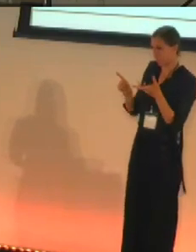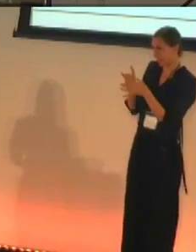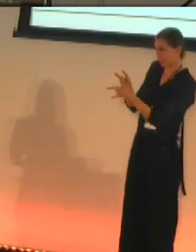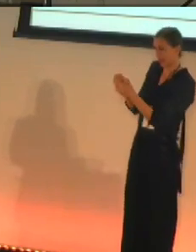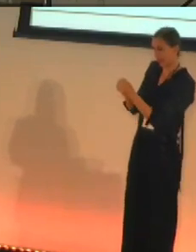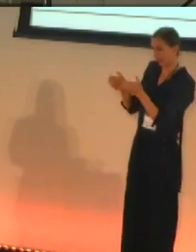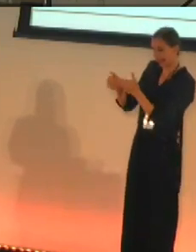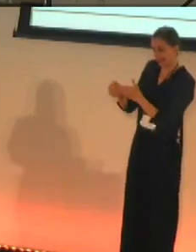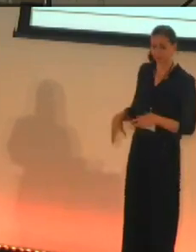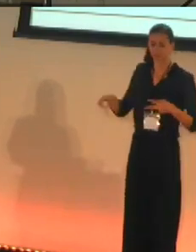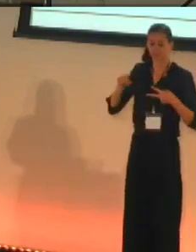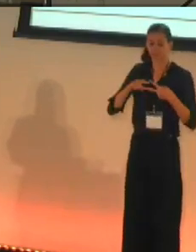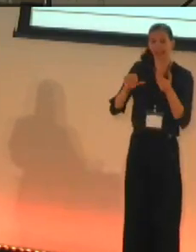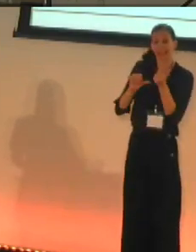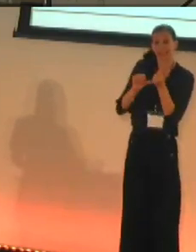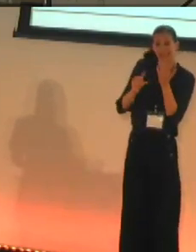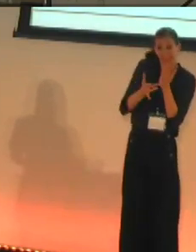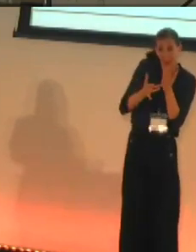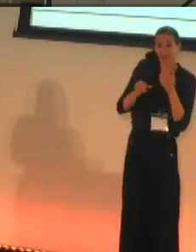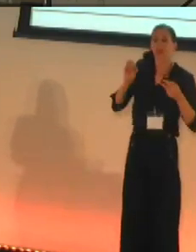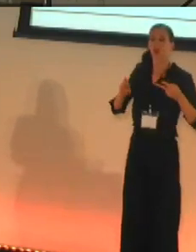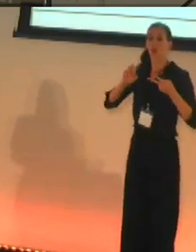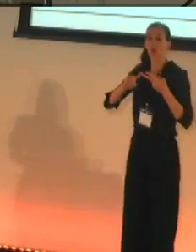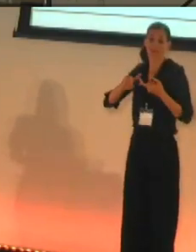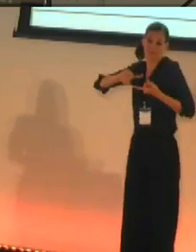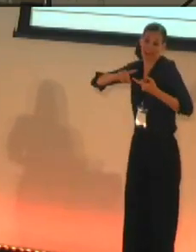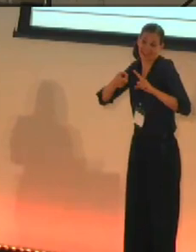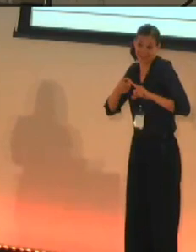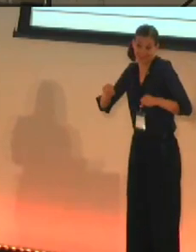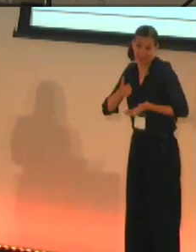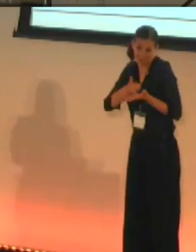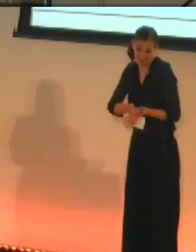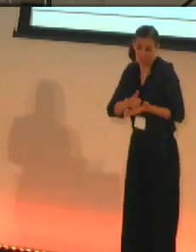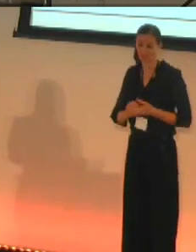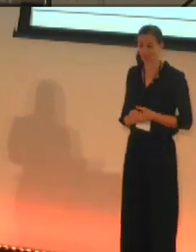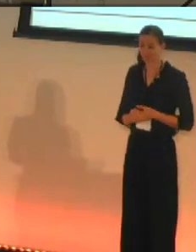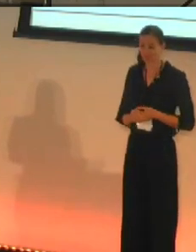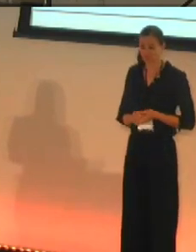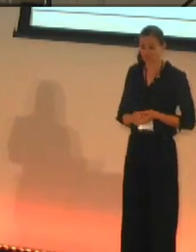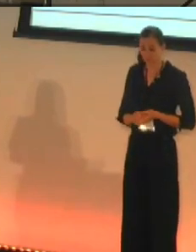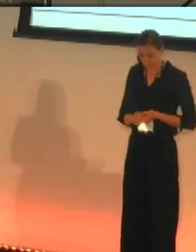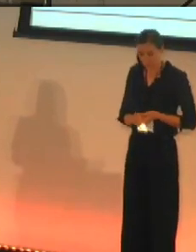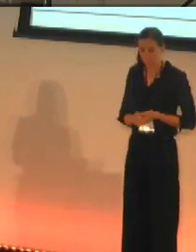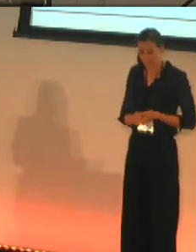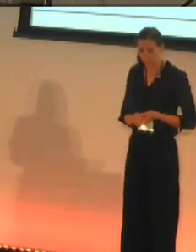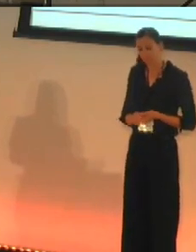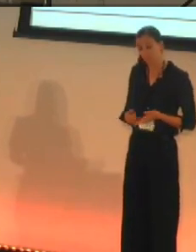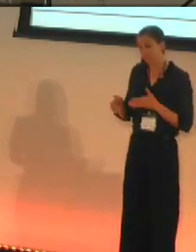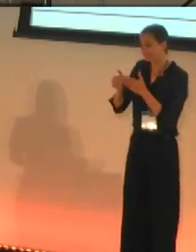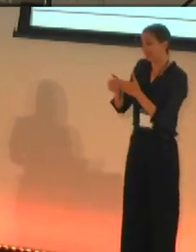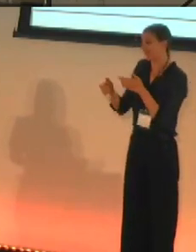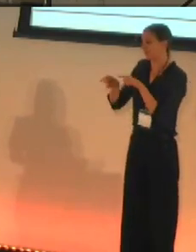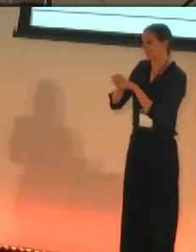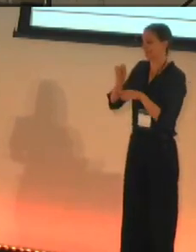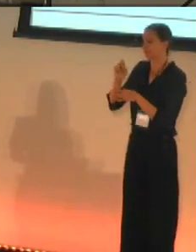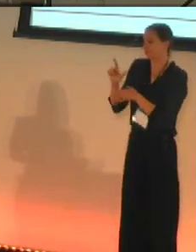assistive technology, and second, a companion or even a friend. For the participants who conceived the guide as a tool, the guide was mainly used